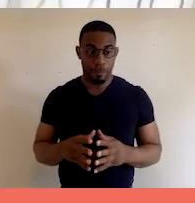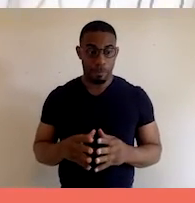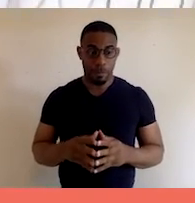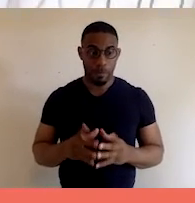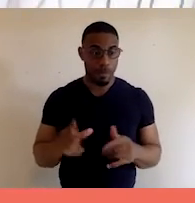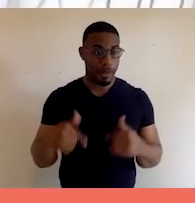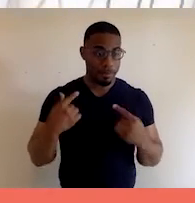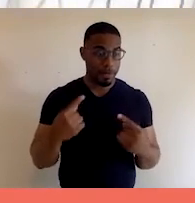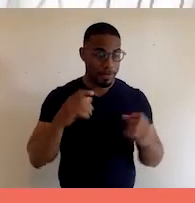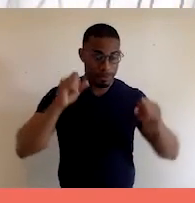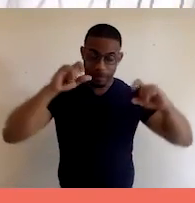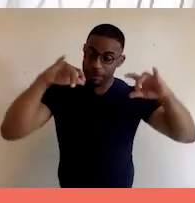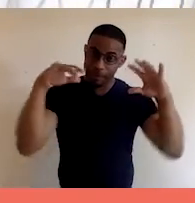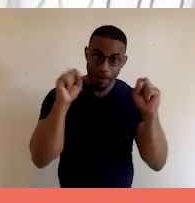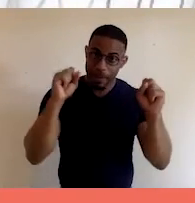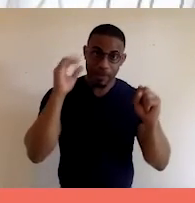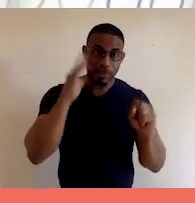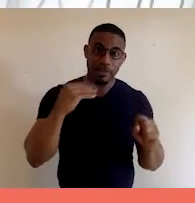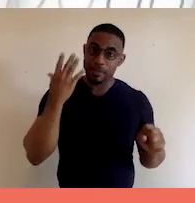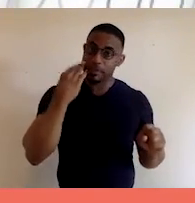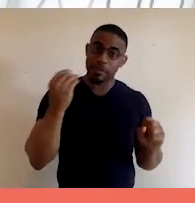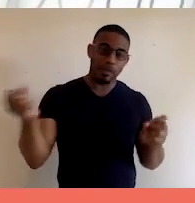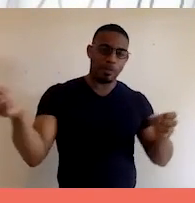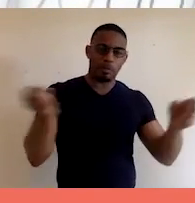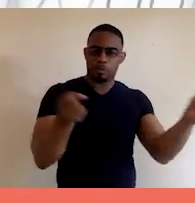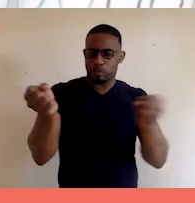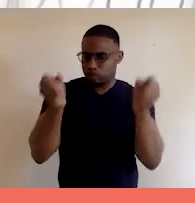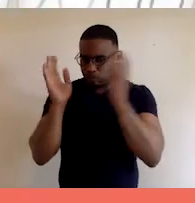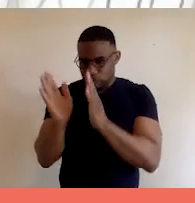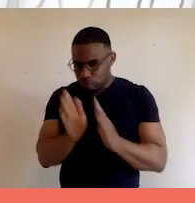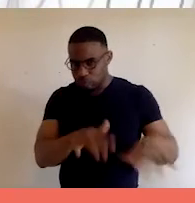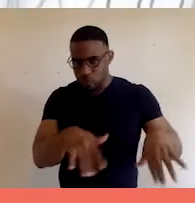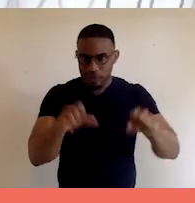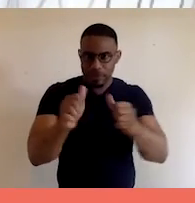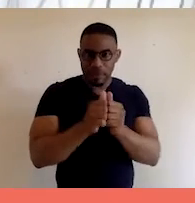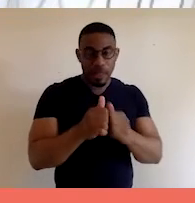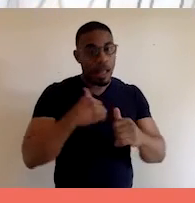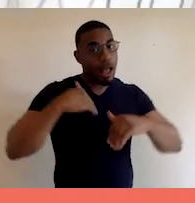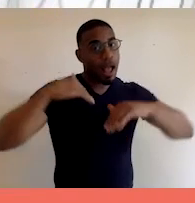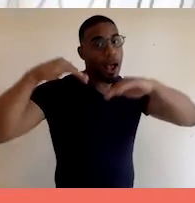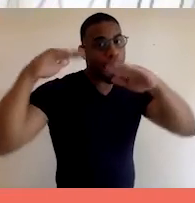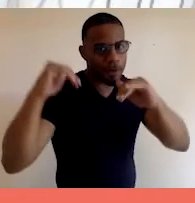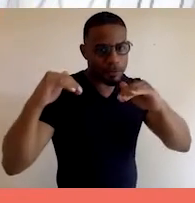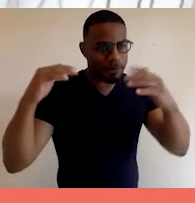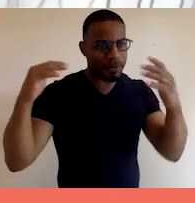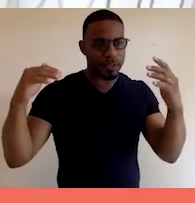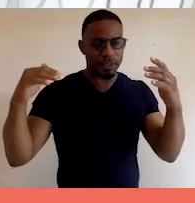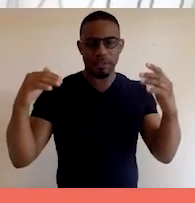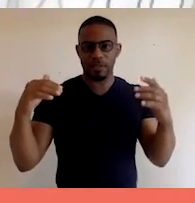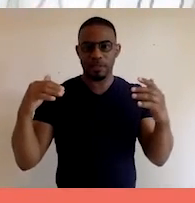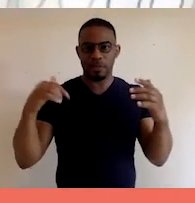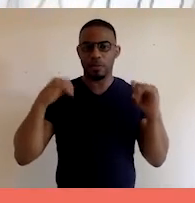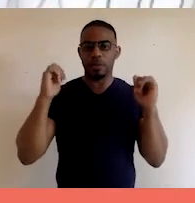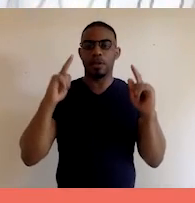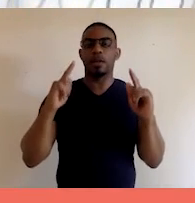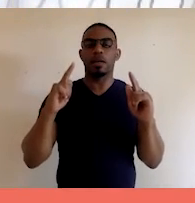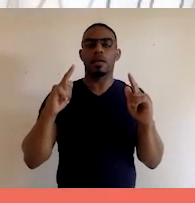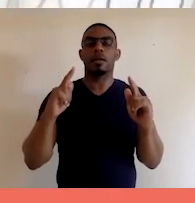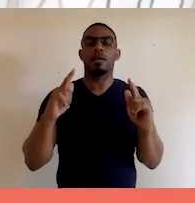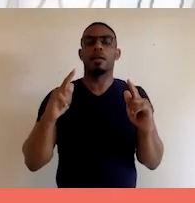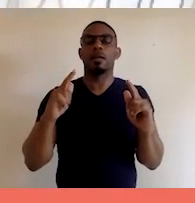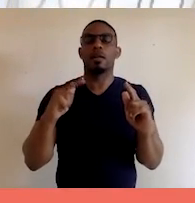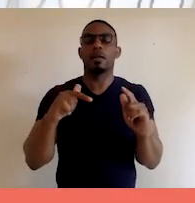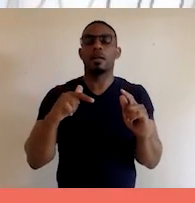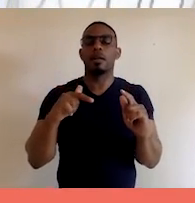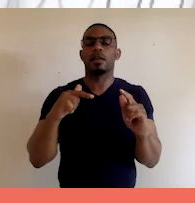It's been an amazing adventure bringing this together, and I hope that we all step from